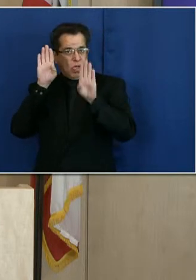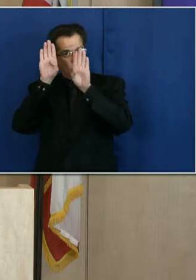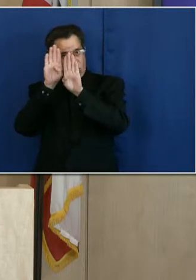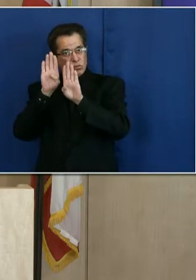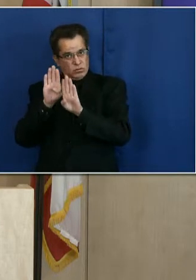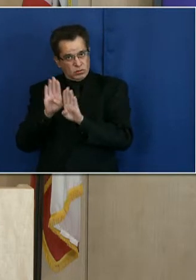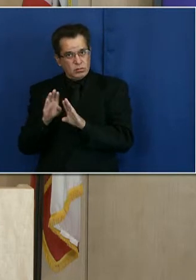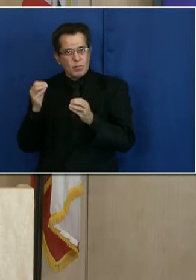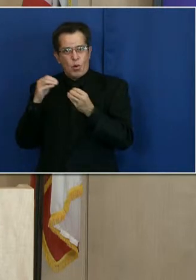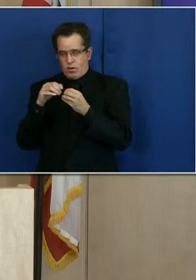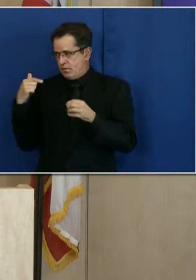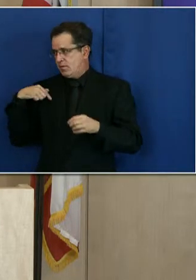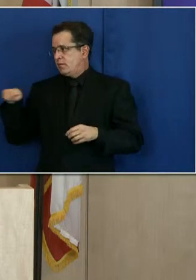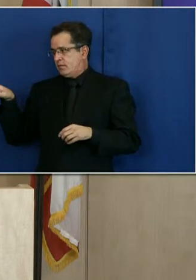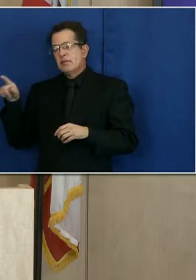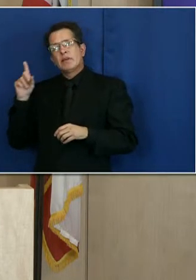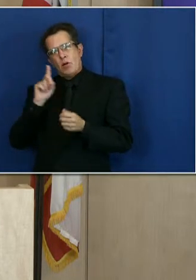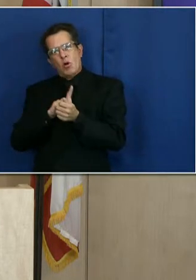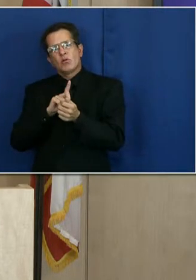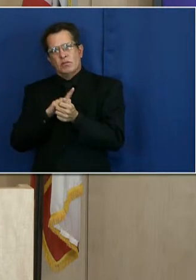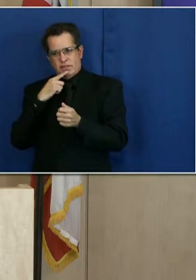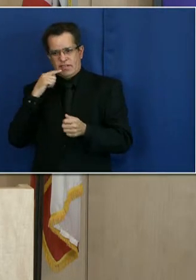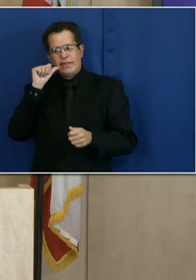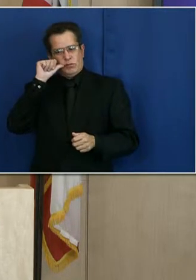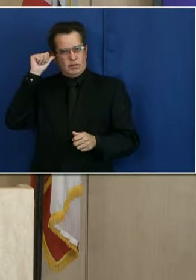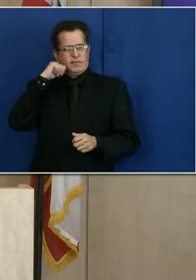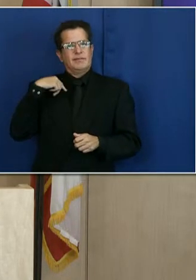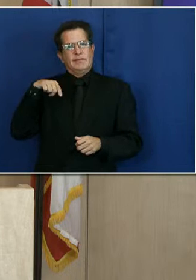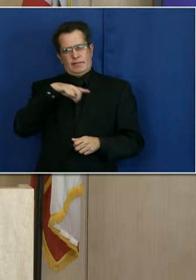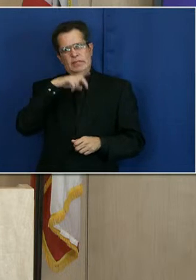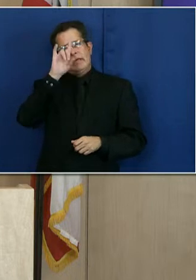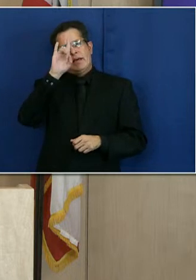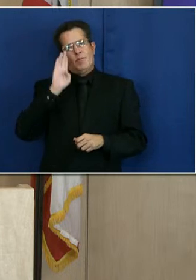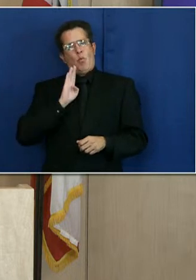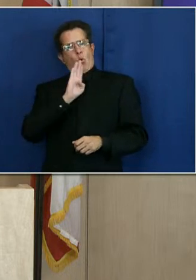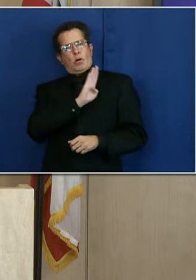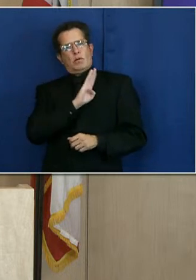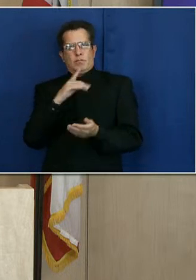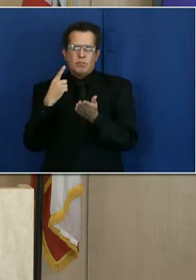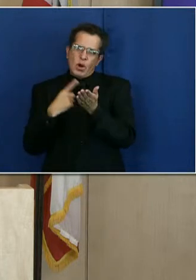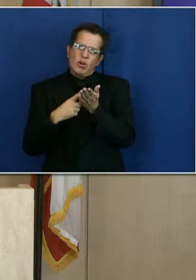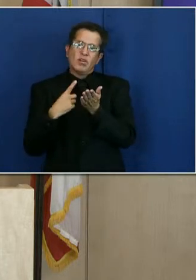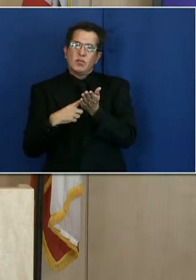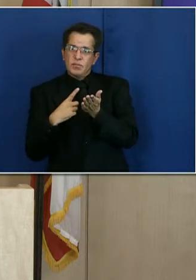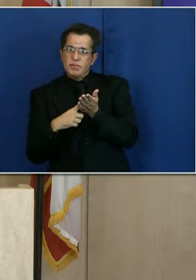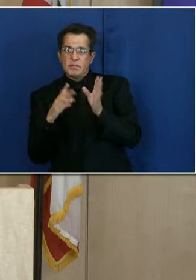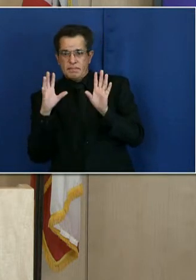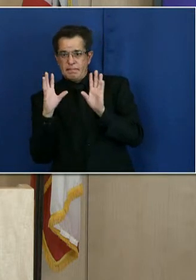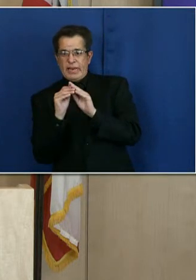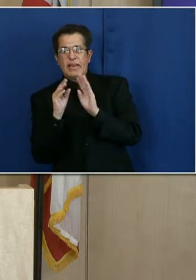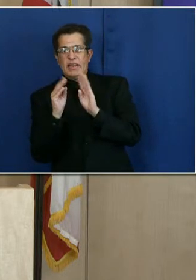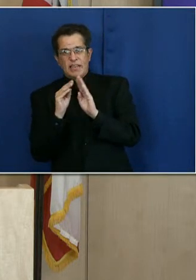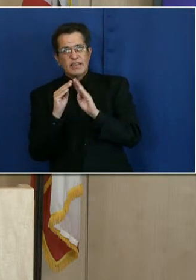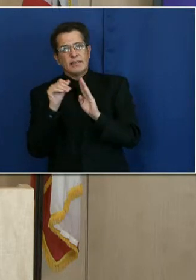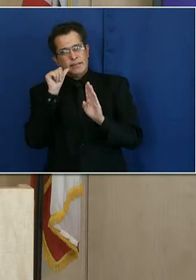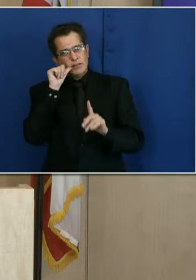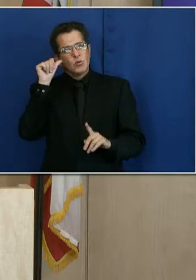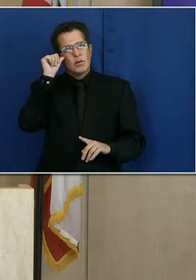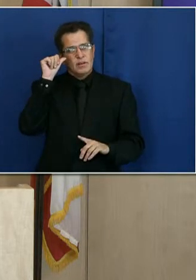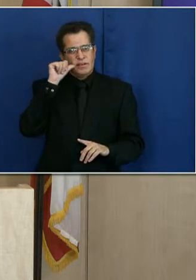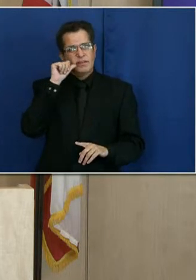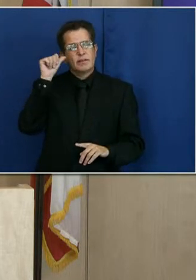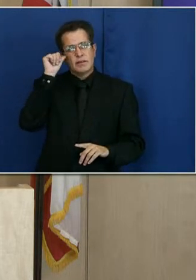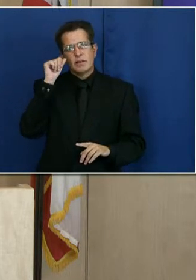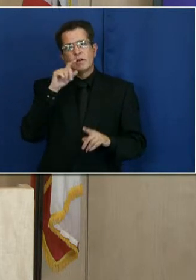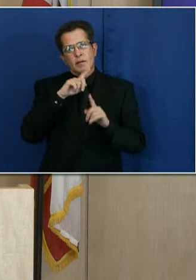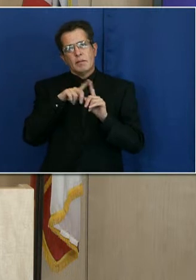during the board meeting. It might be an additional slide, but basically